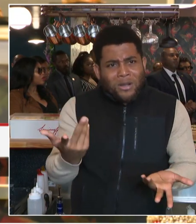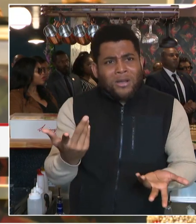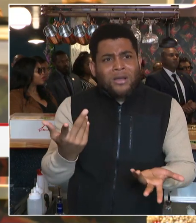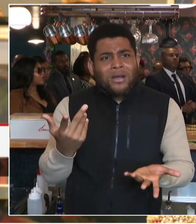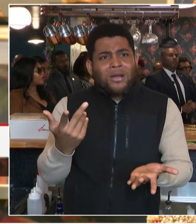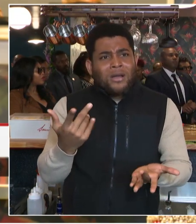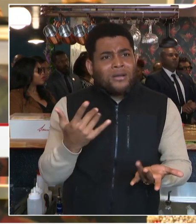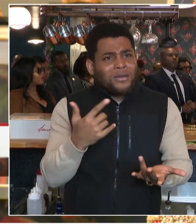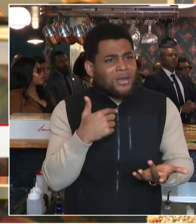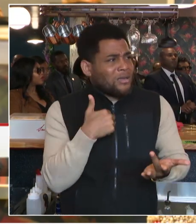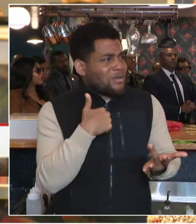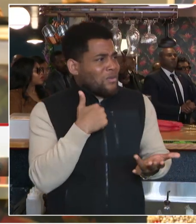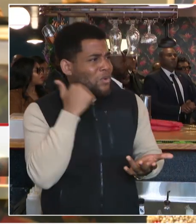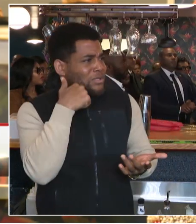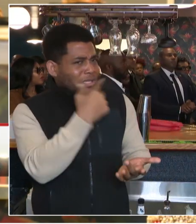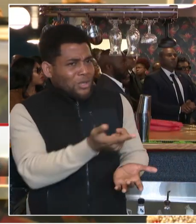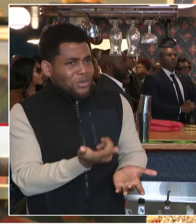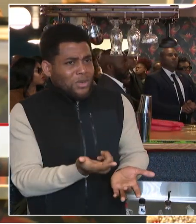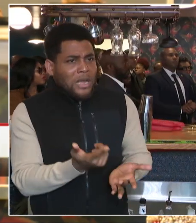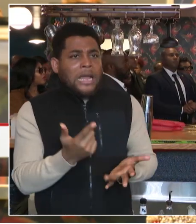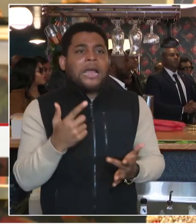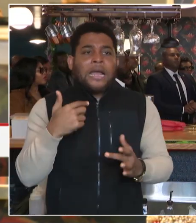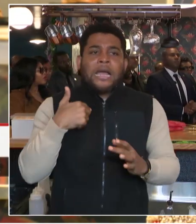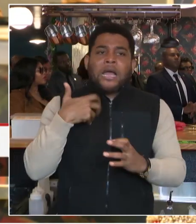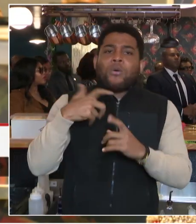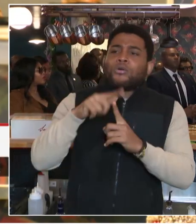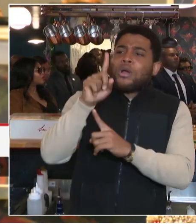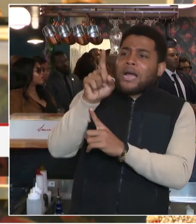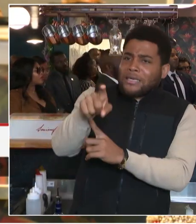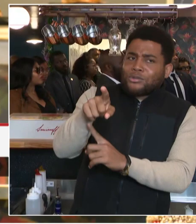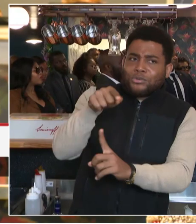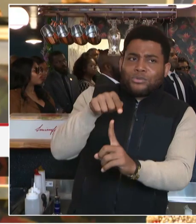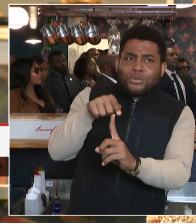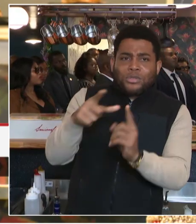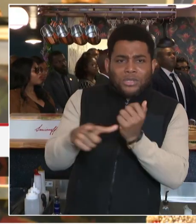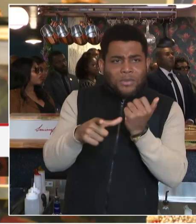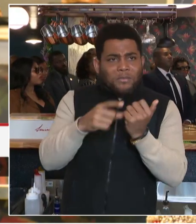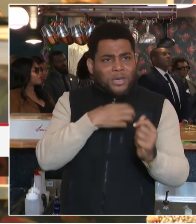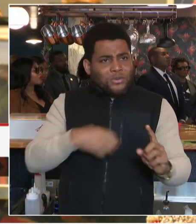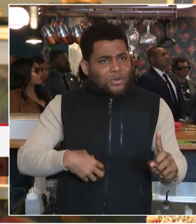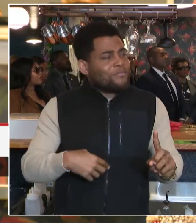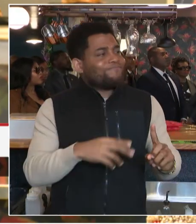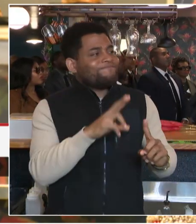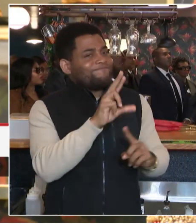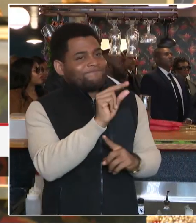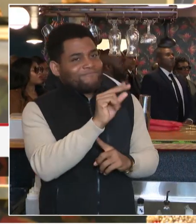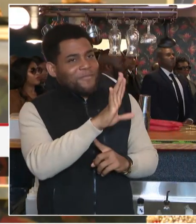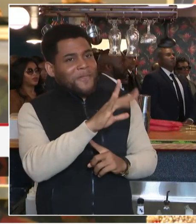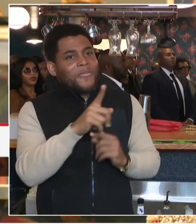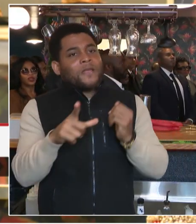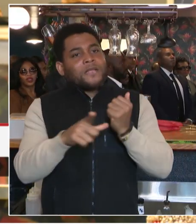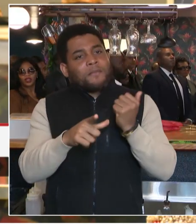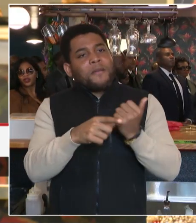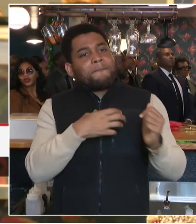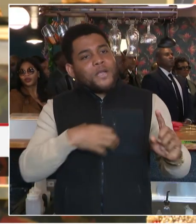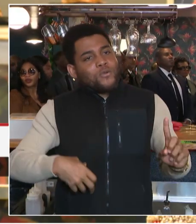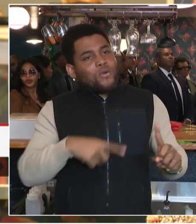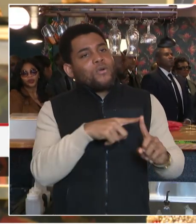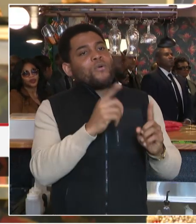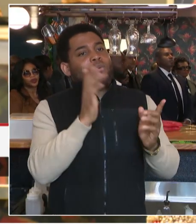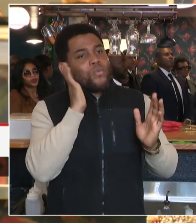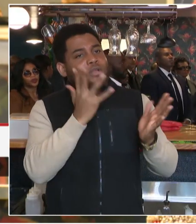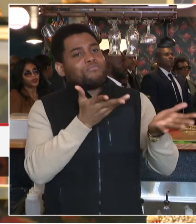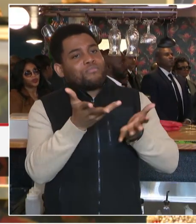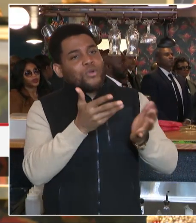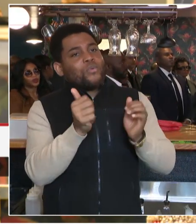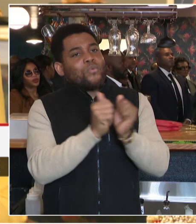questions that the deputy mayor will, I'm sure, be asked by the inspector general, and we're just really not going to comment anymore. Can she answer